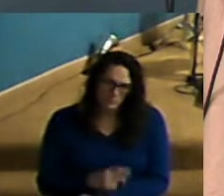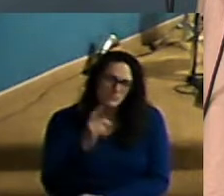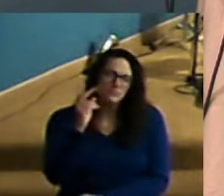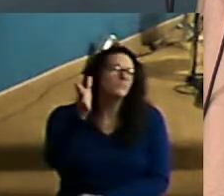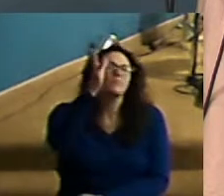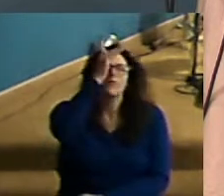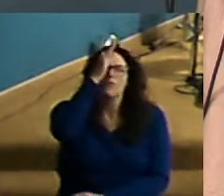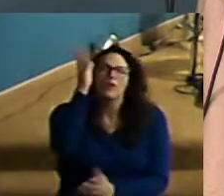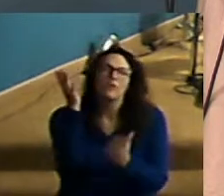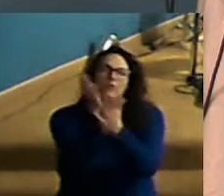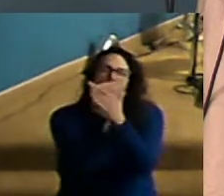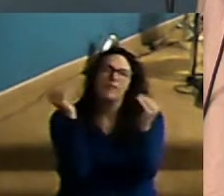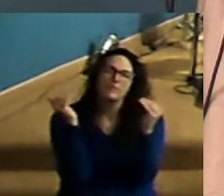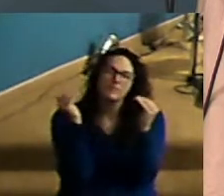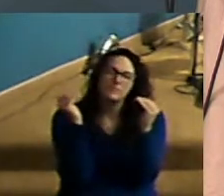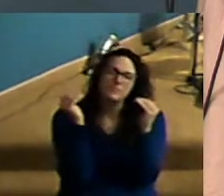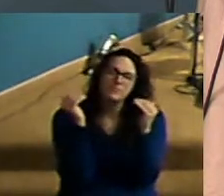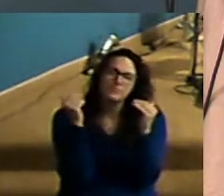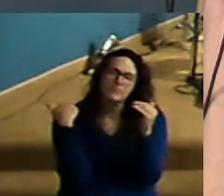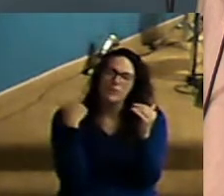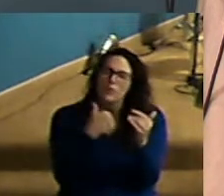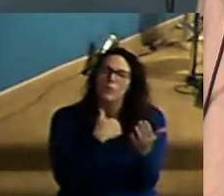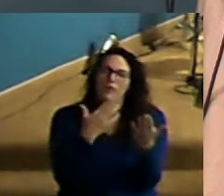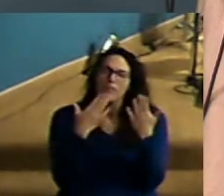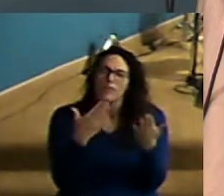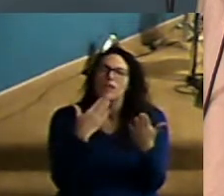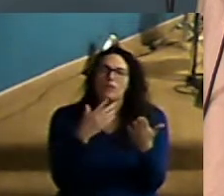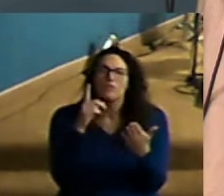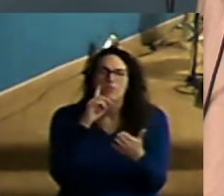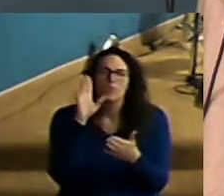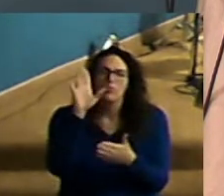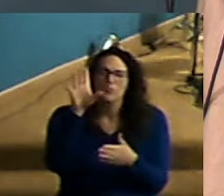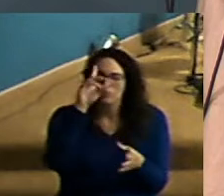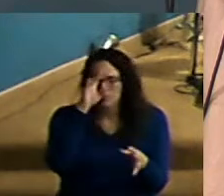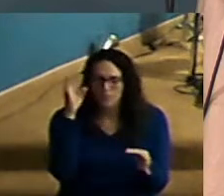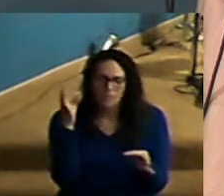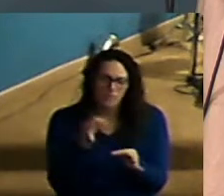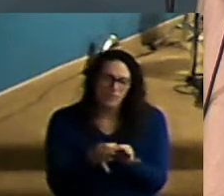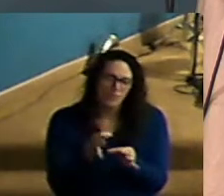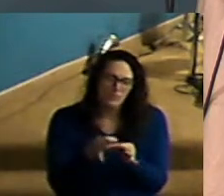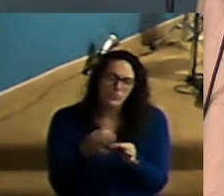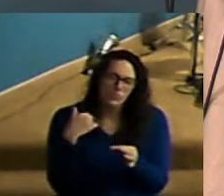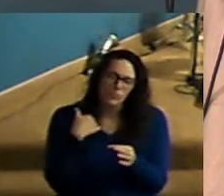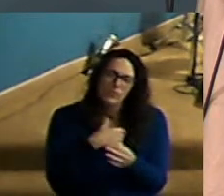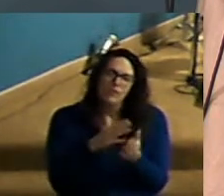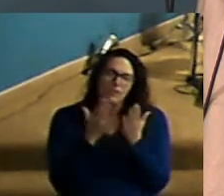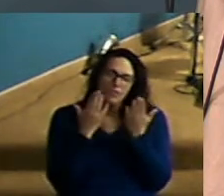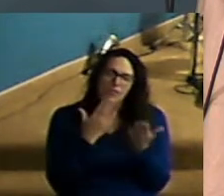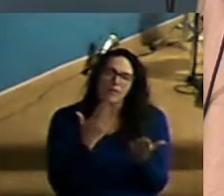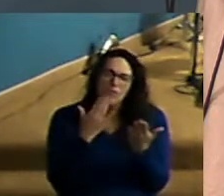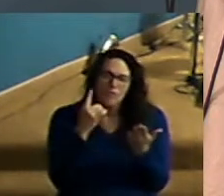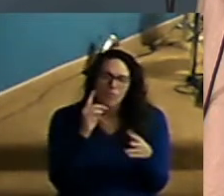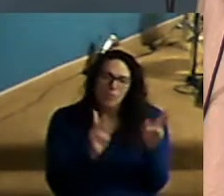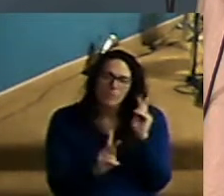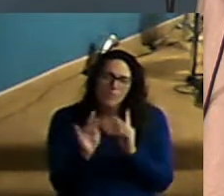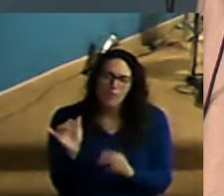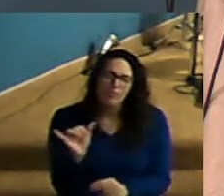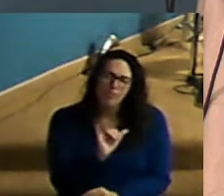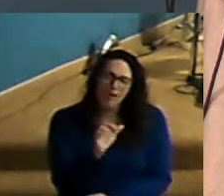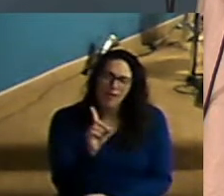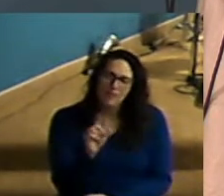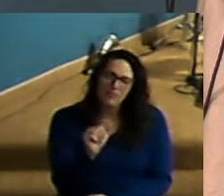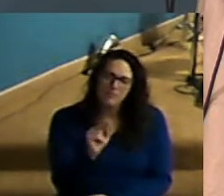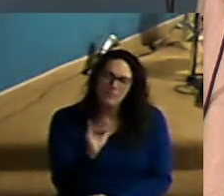Our Father in heaven, we thank you for your faithfulness. I thank you for people like Daniel